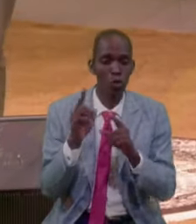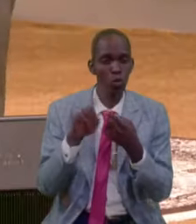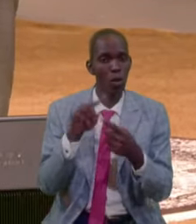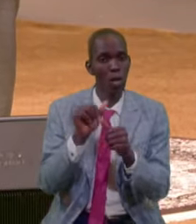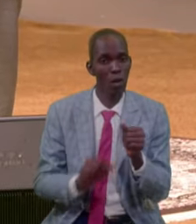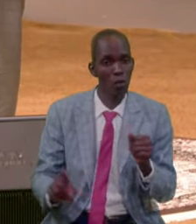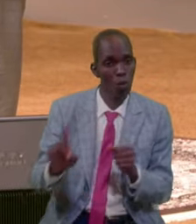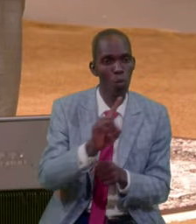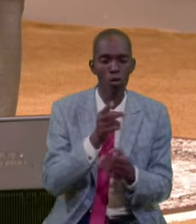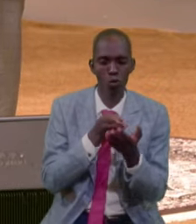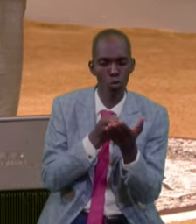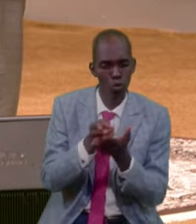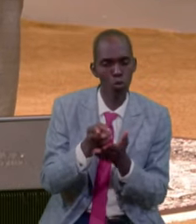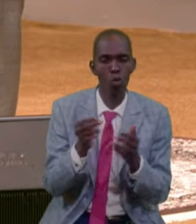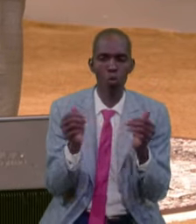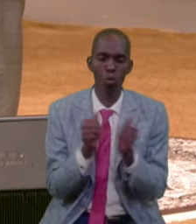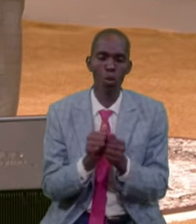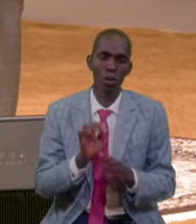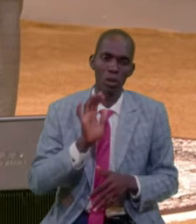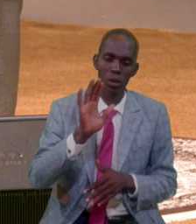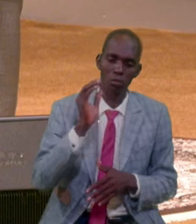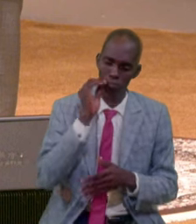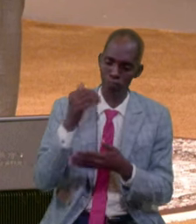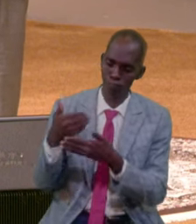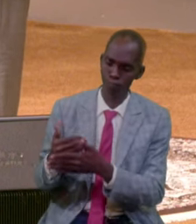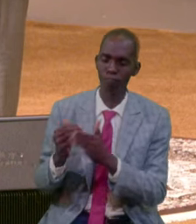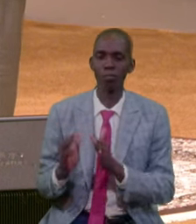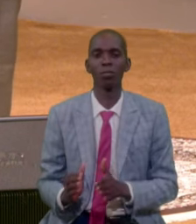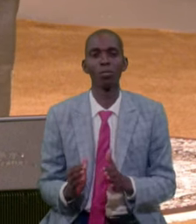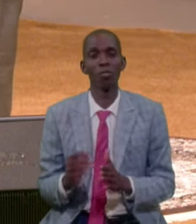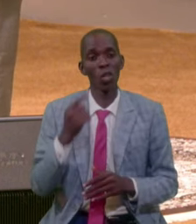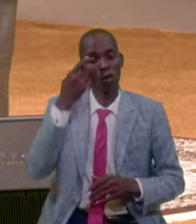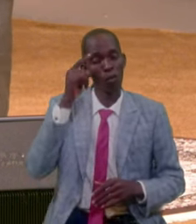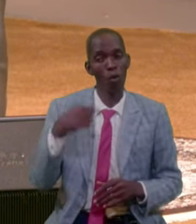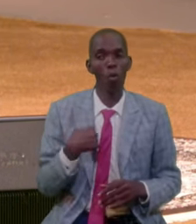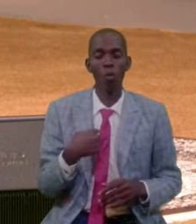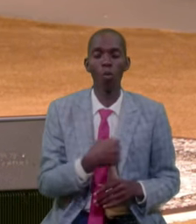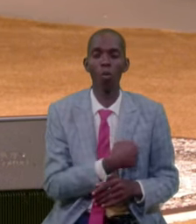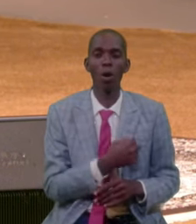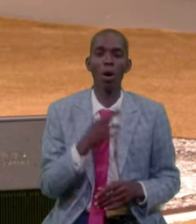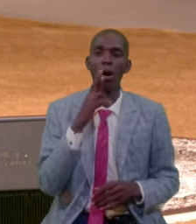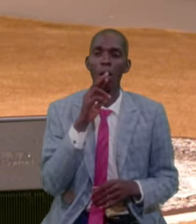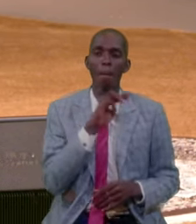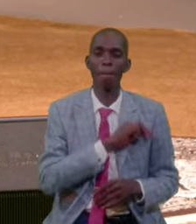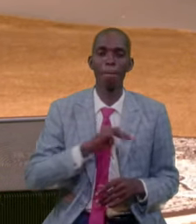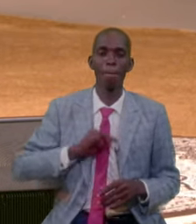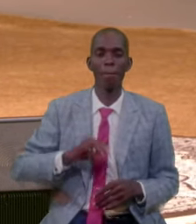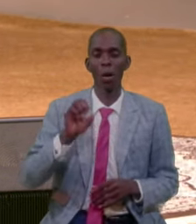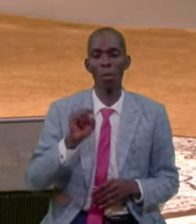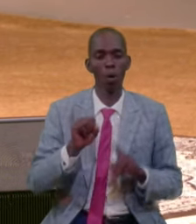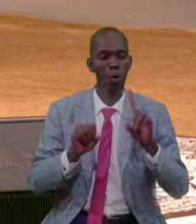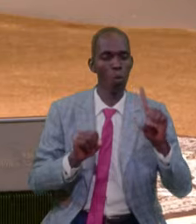man truth with his neighbor, for we are members